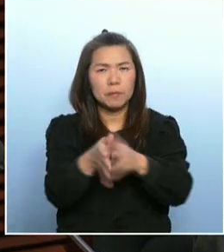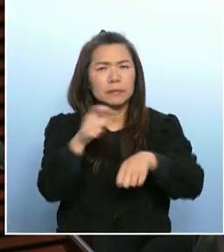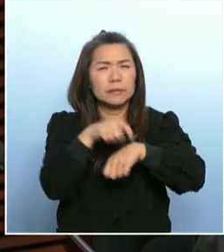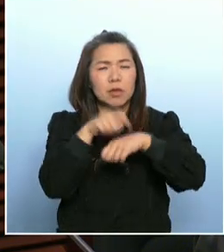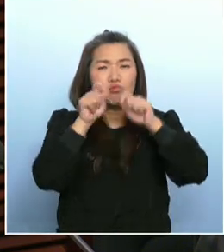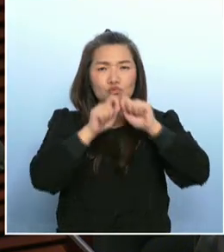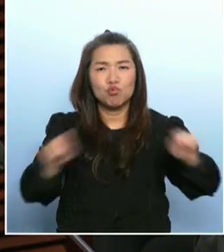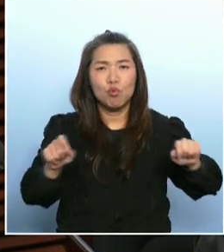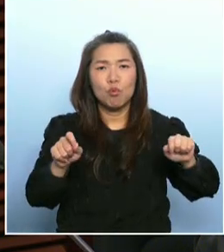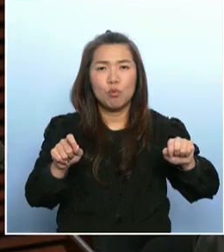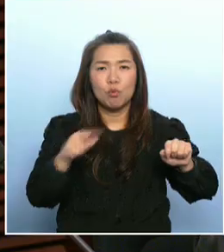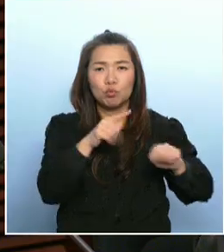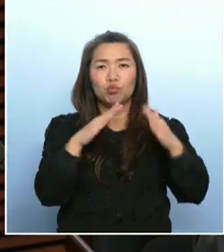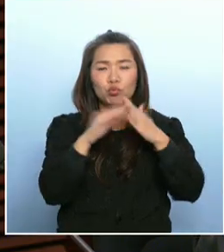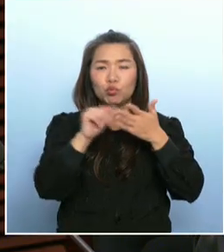2024,